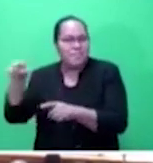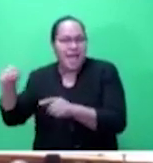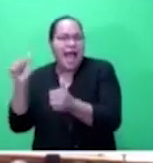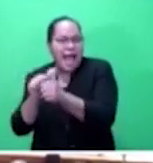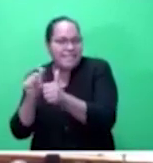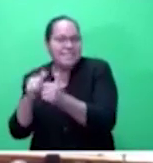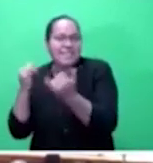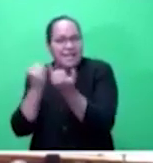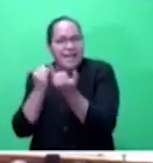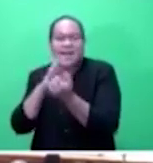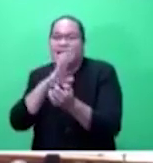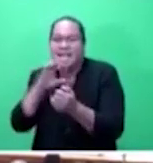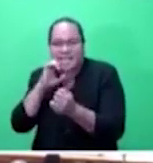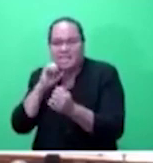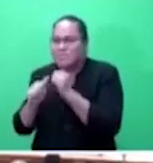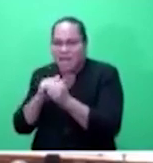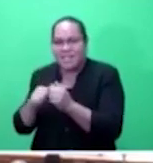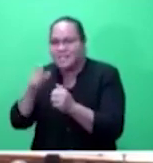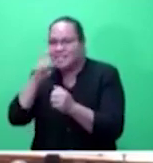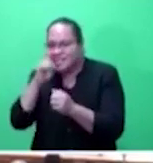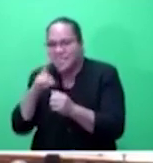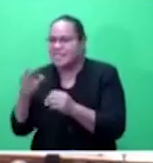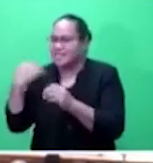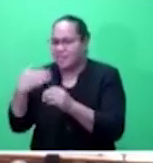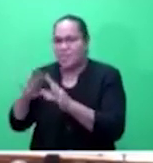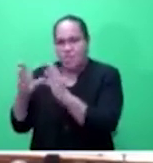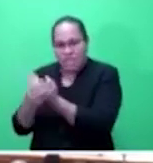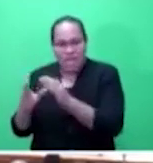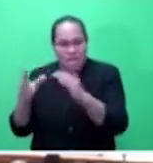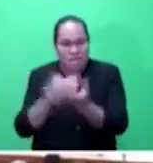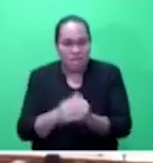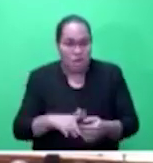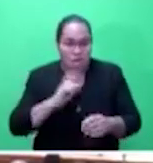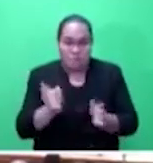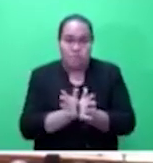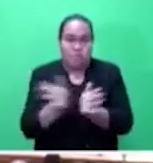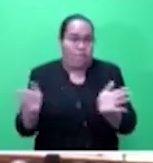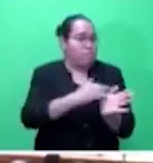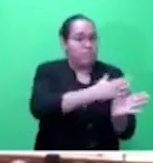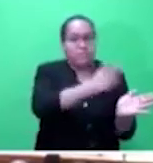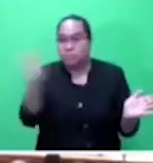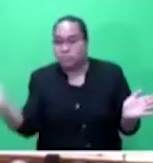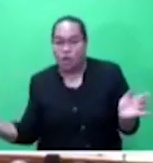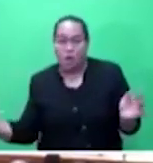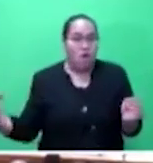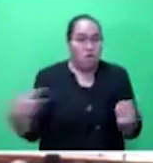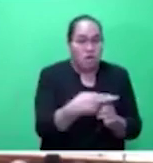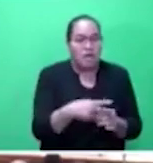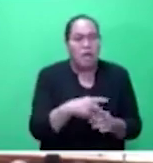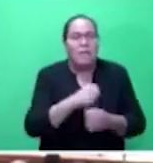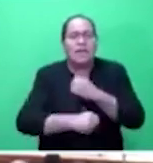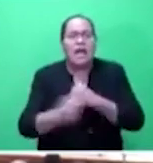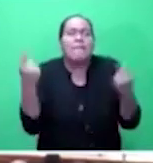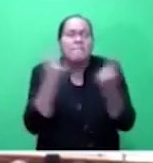sisters. So a broad-based cut to the pay of our civil service, statutory bodies, government-owned companies would be a painful